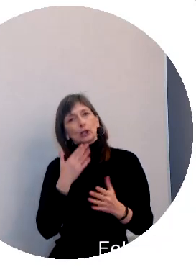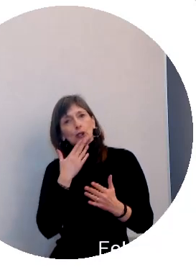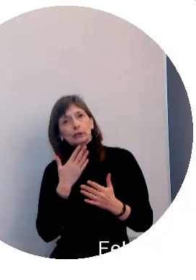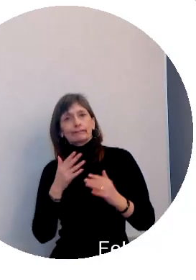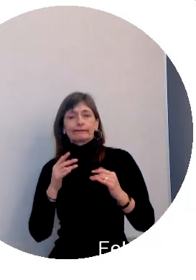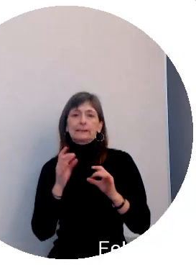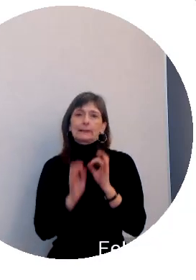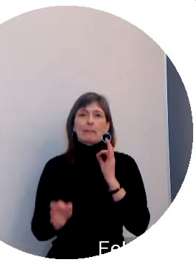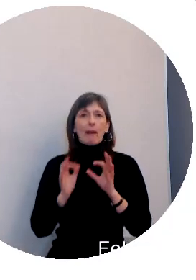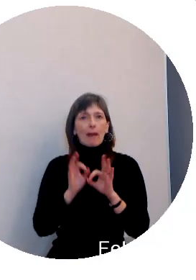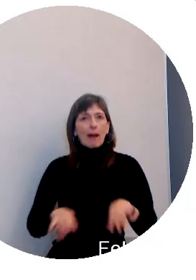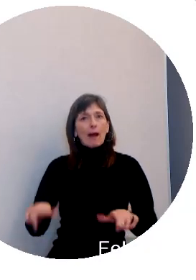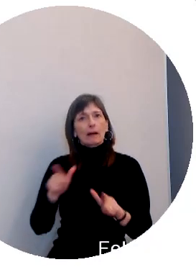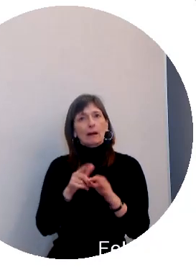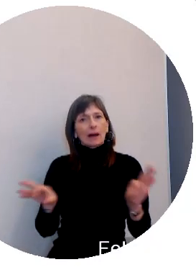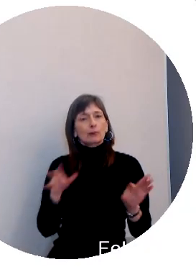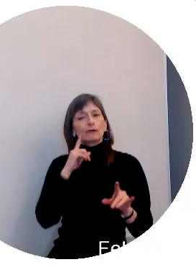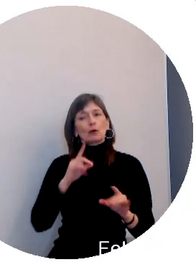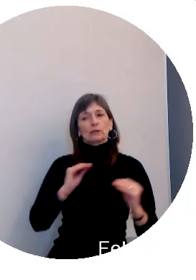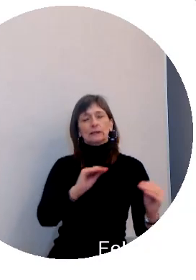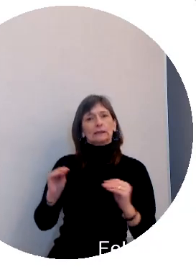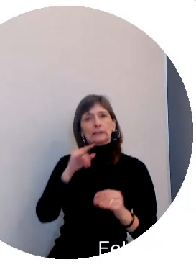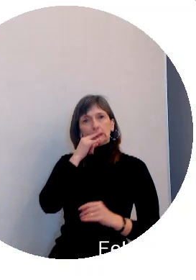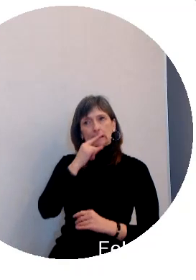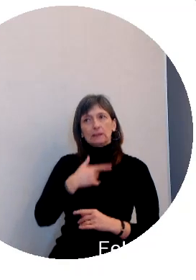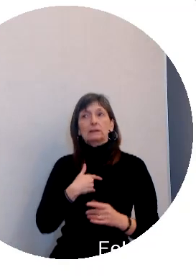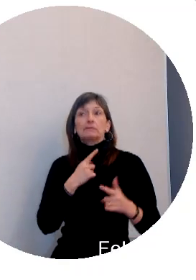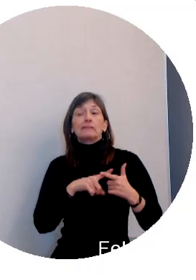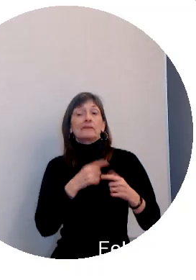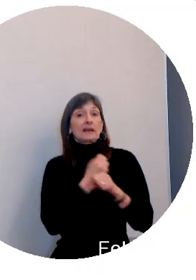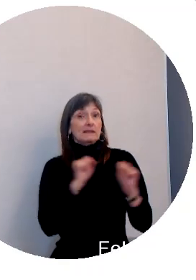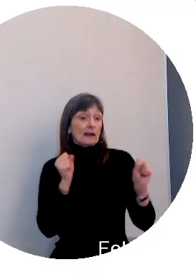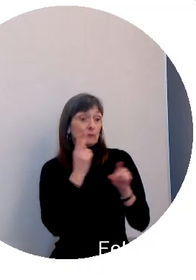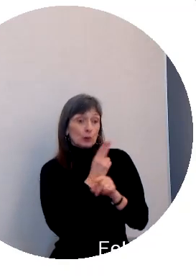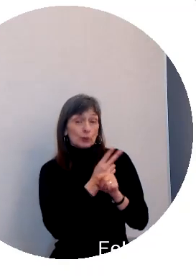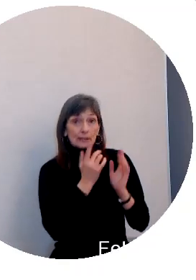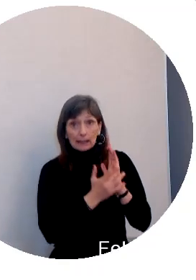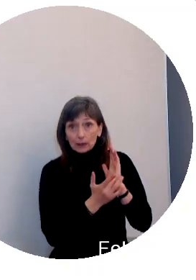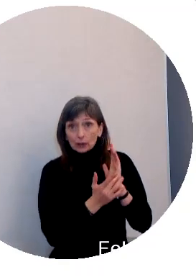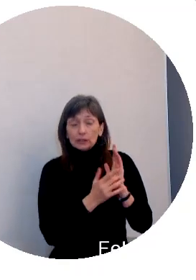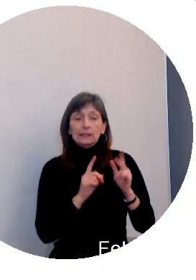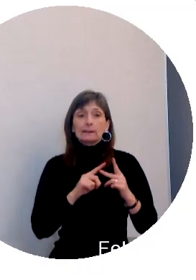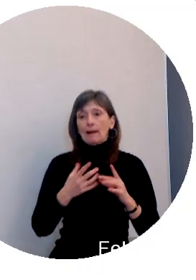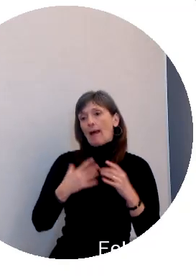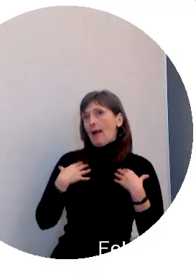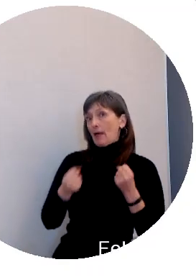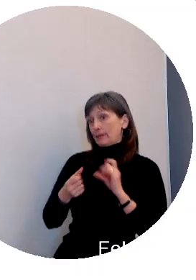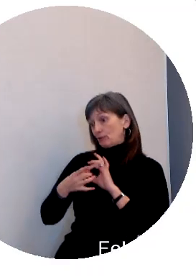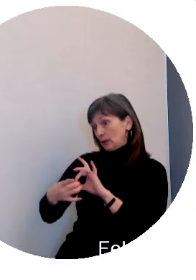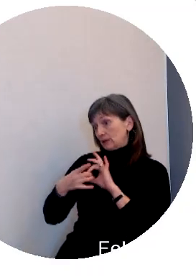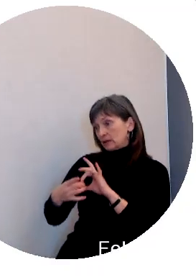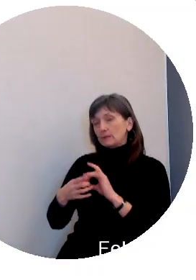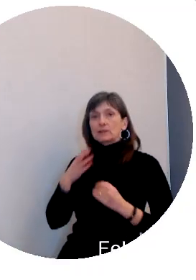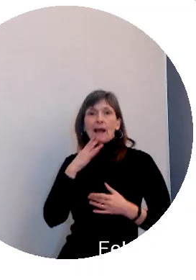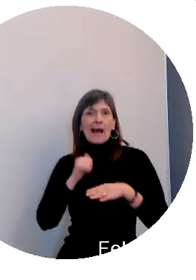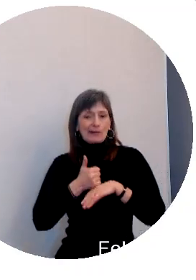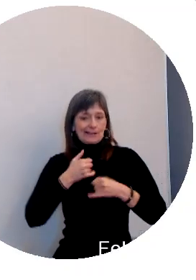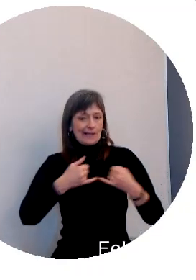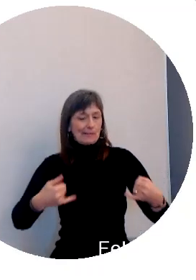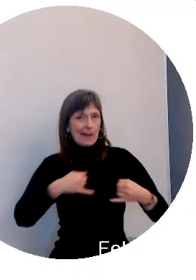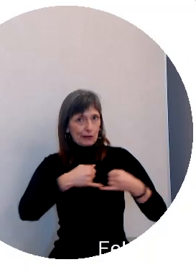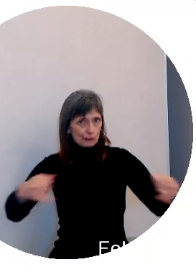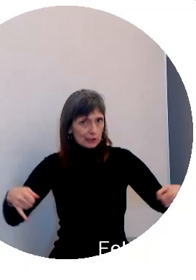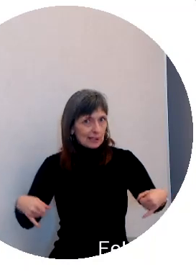teach kids about their own personal safety. Topics include safe and responsible use of technology, healthy relationships and boundaries, daily